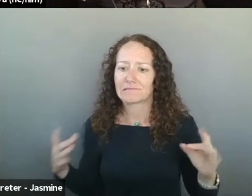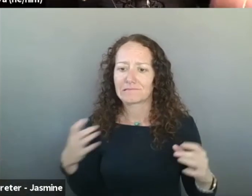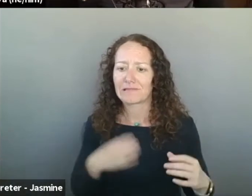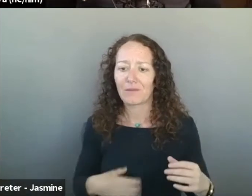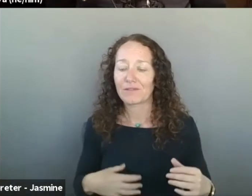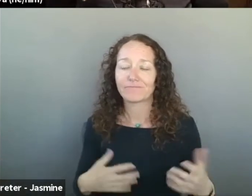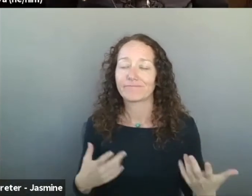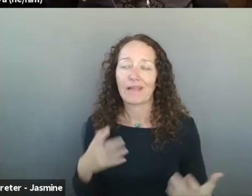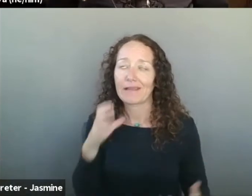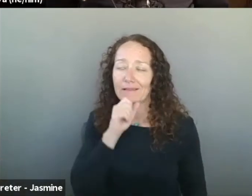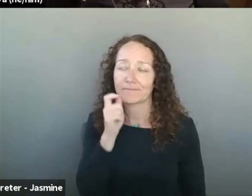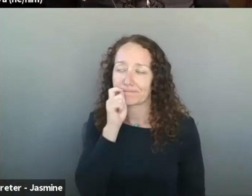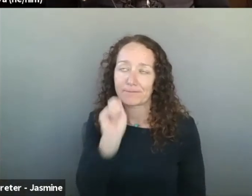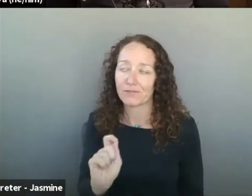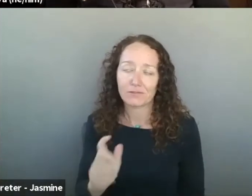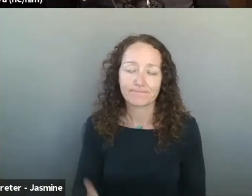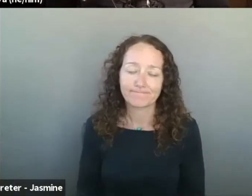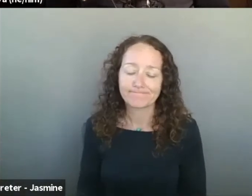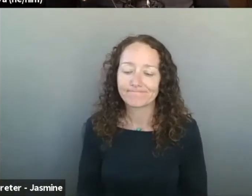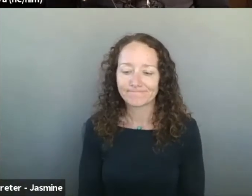Period.